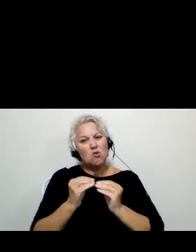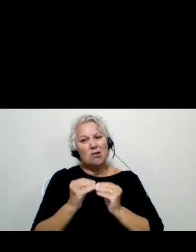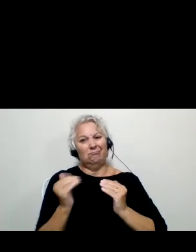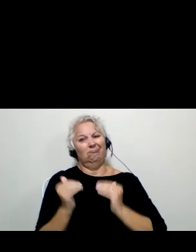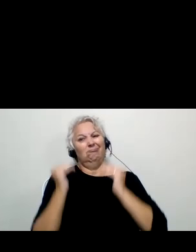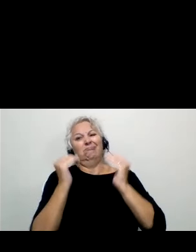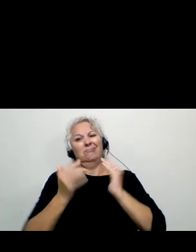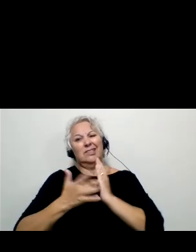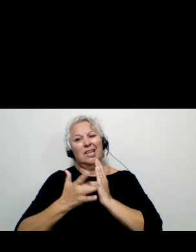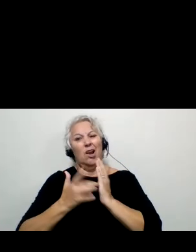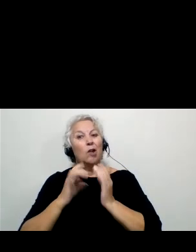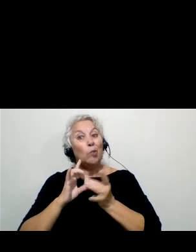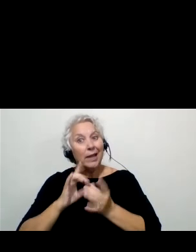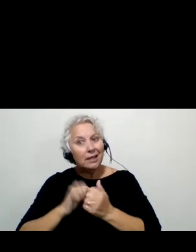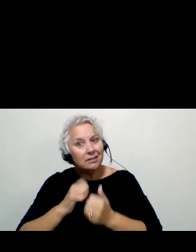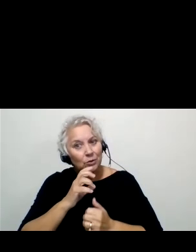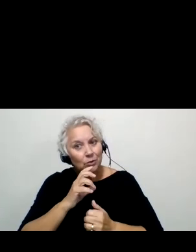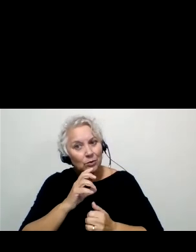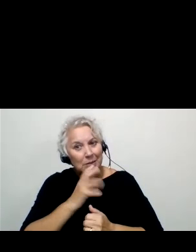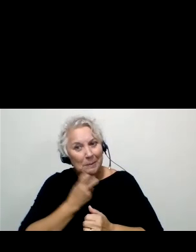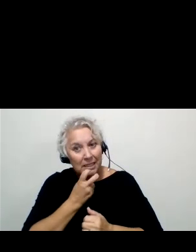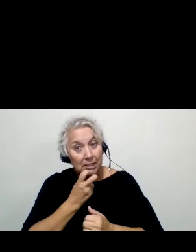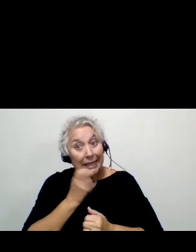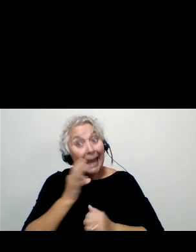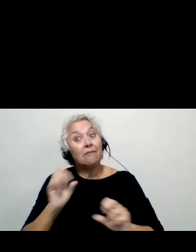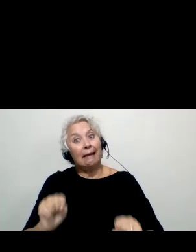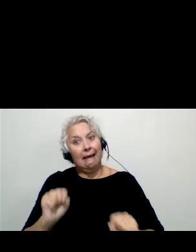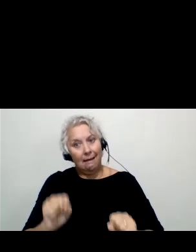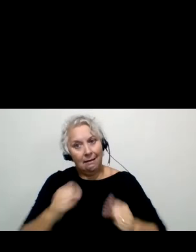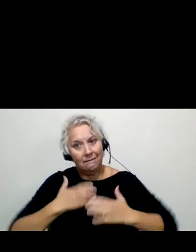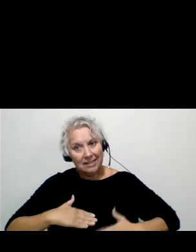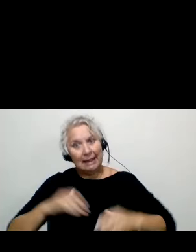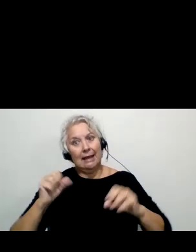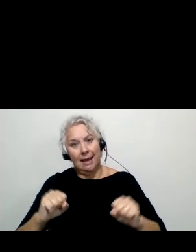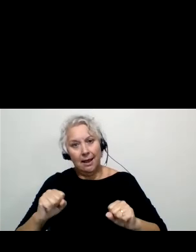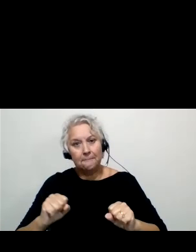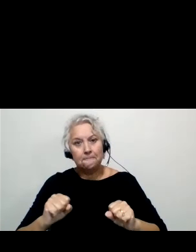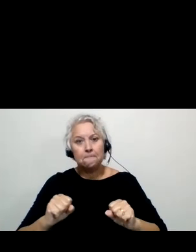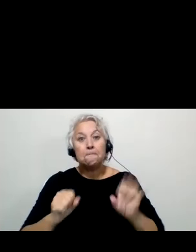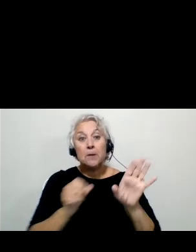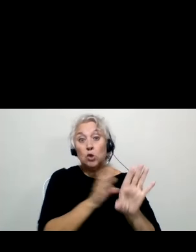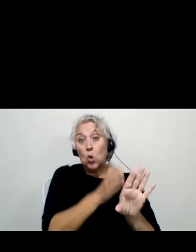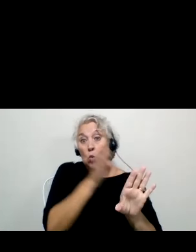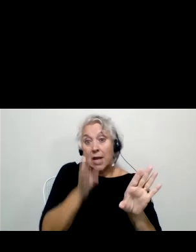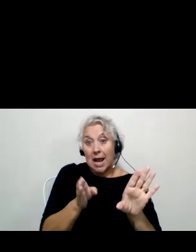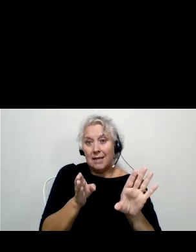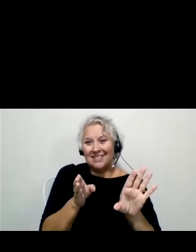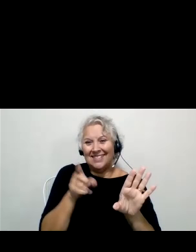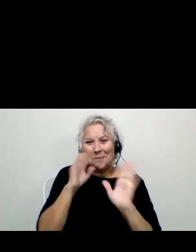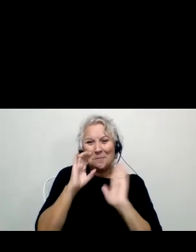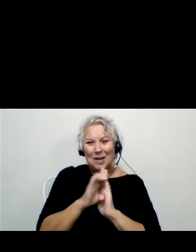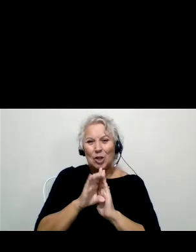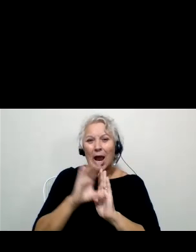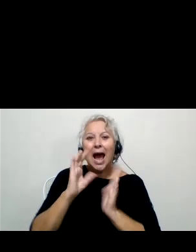comes to communication if the physical ability is there. And iPad, next to this communication builder is what's called